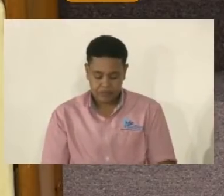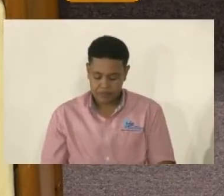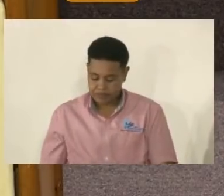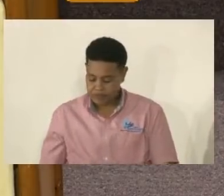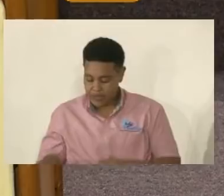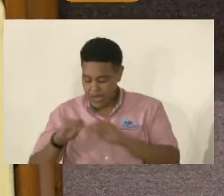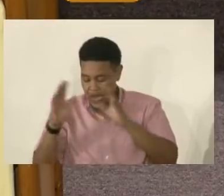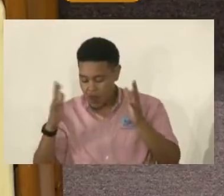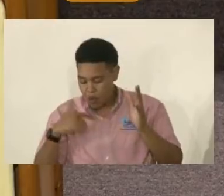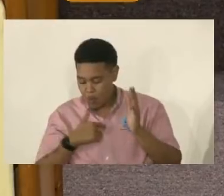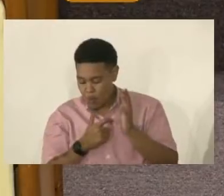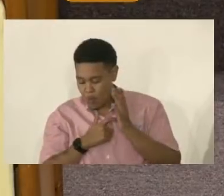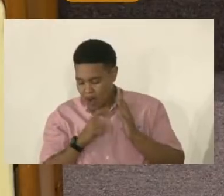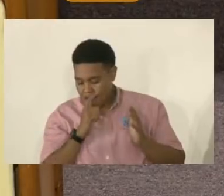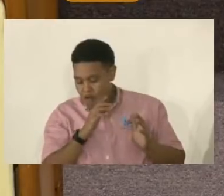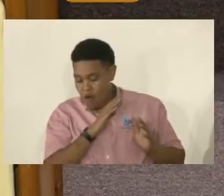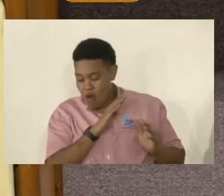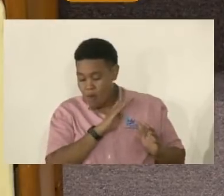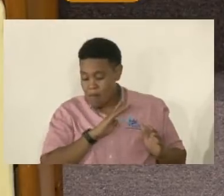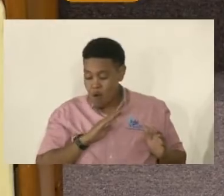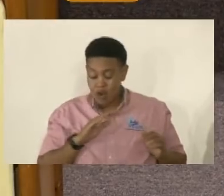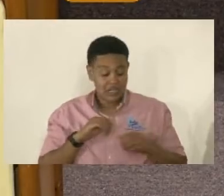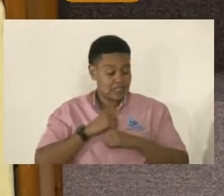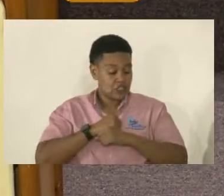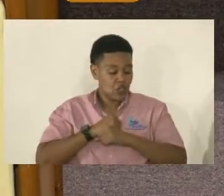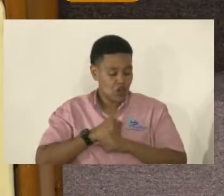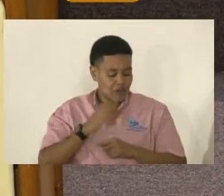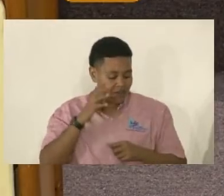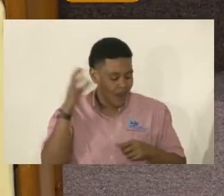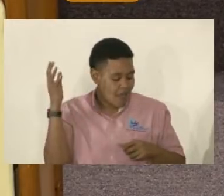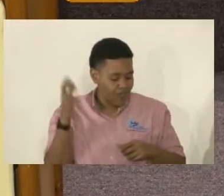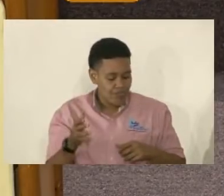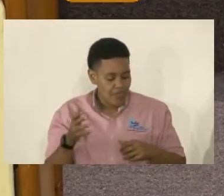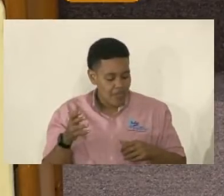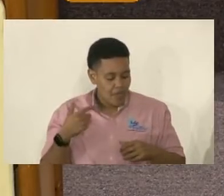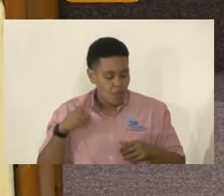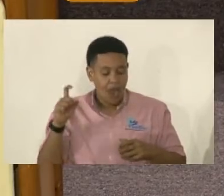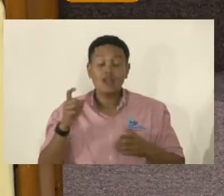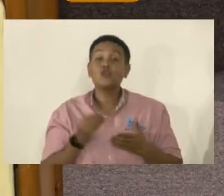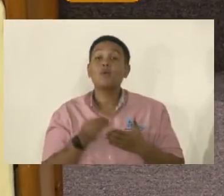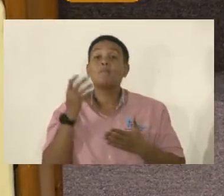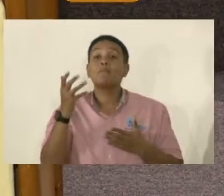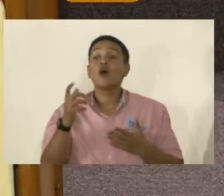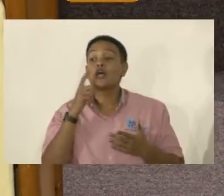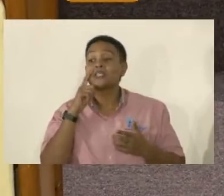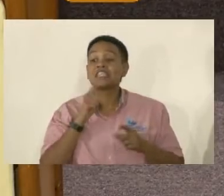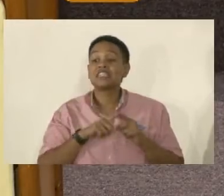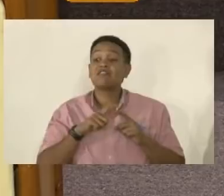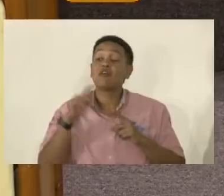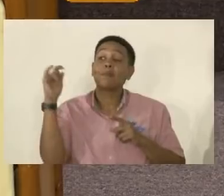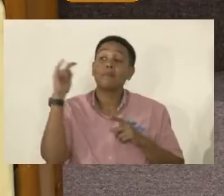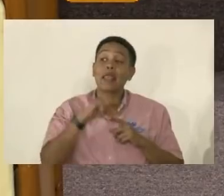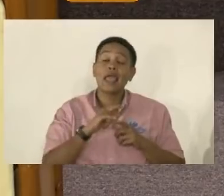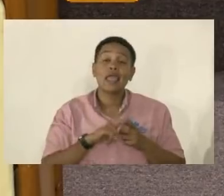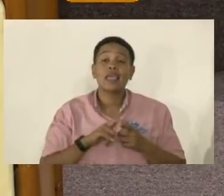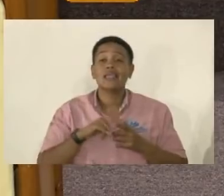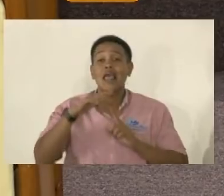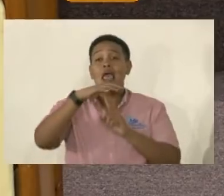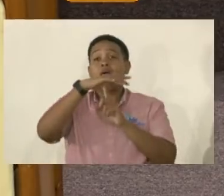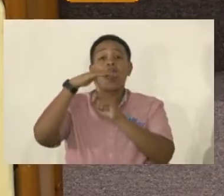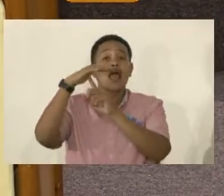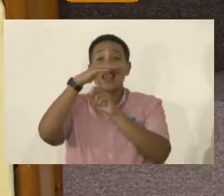security was simply not there. We have had to purchase planes,